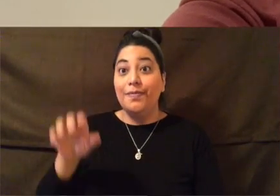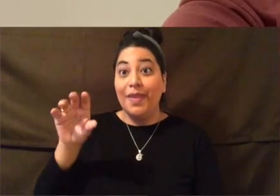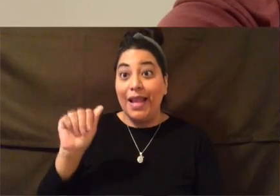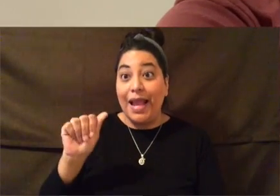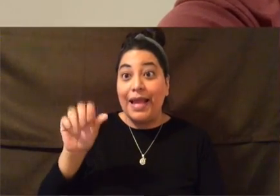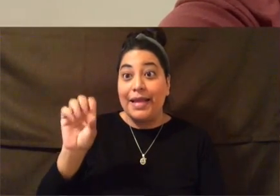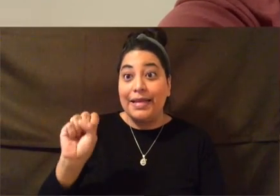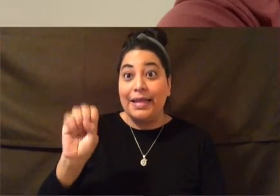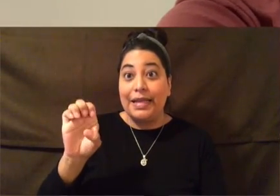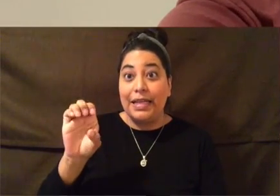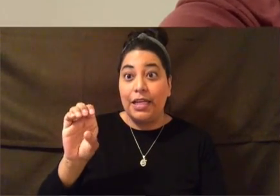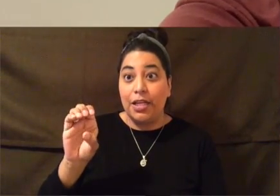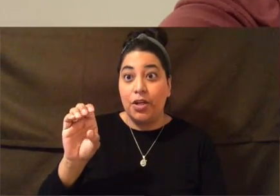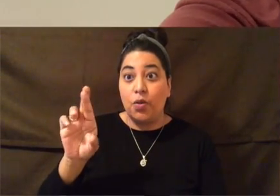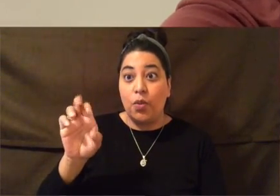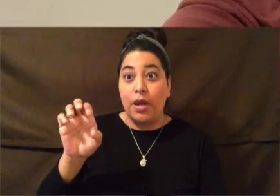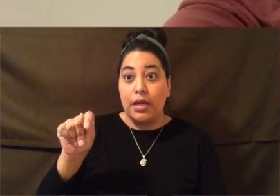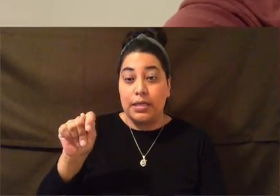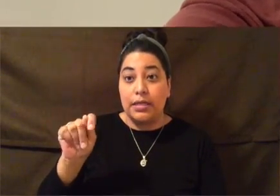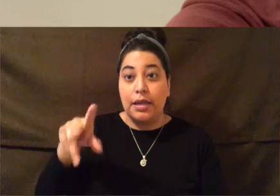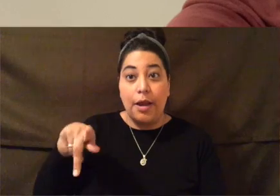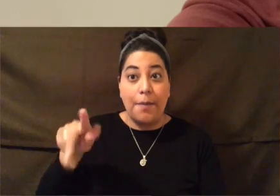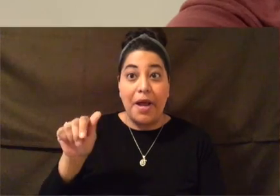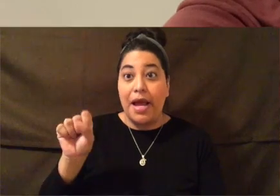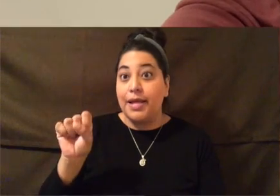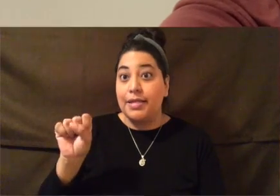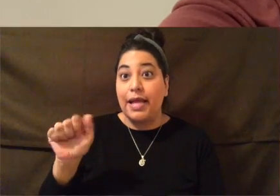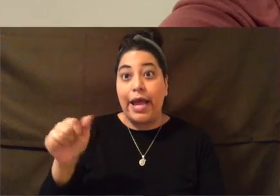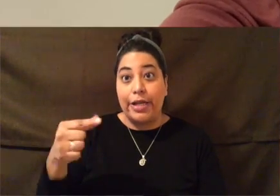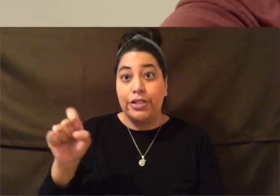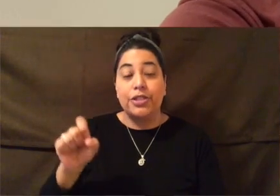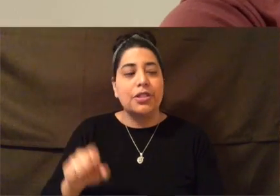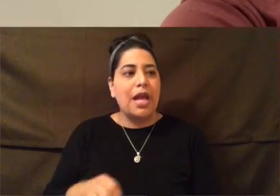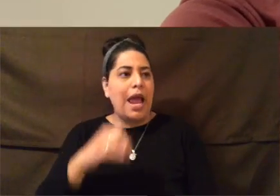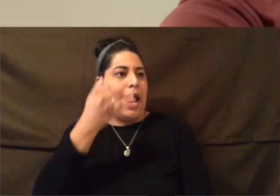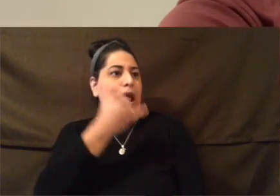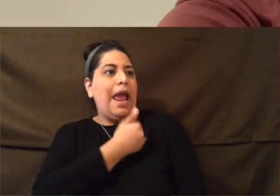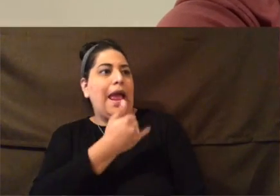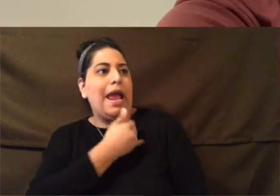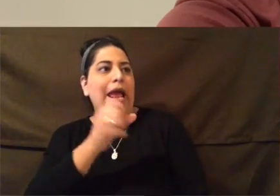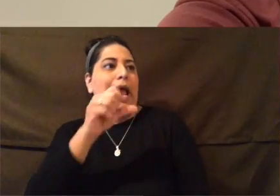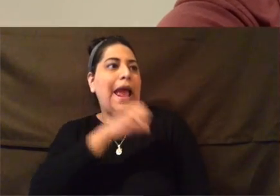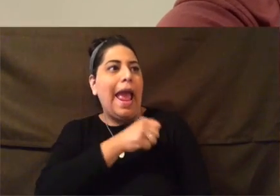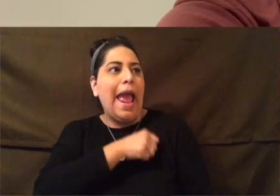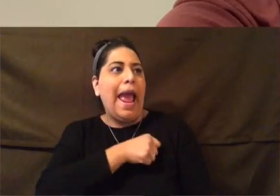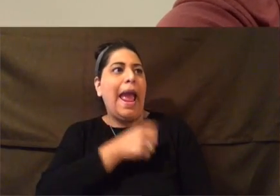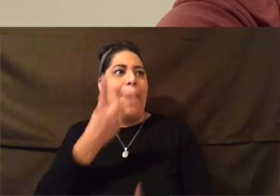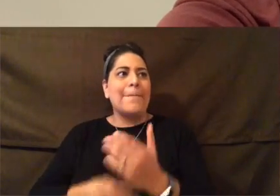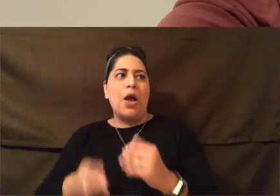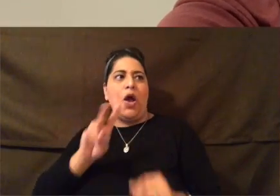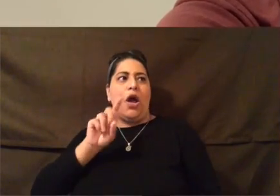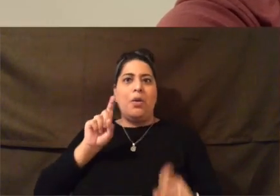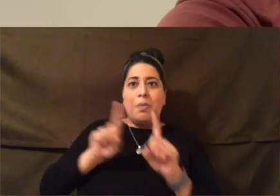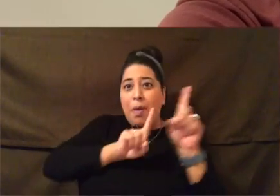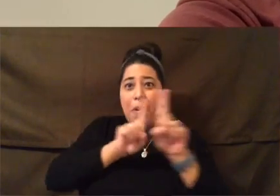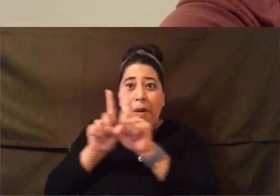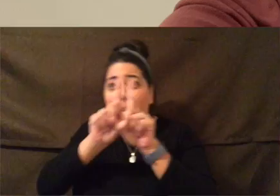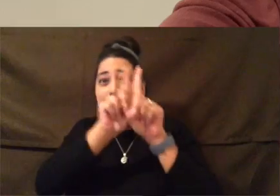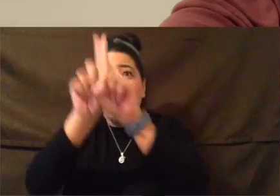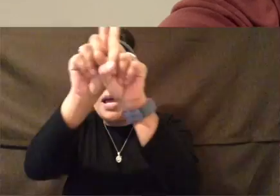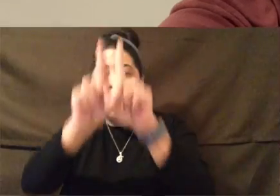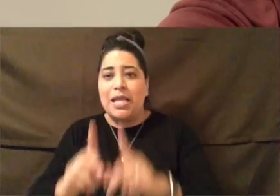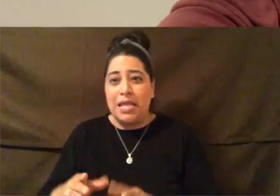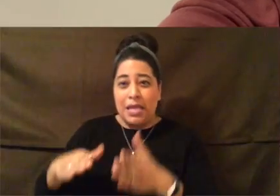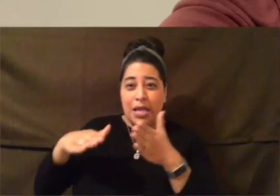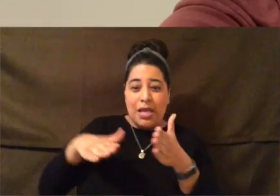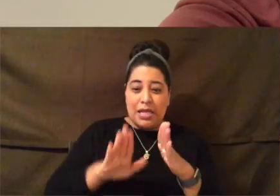Chapter 7, A Secret Passage. Annie and Jack raced back up the winding stairs and down the